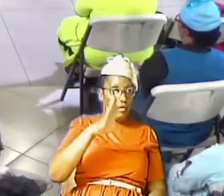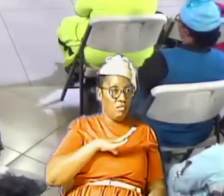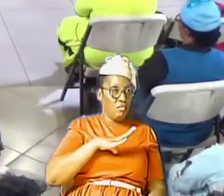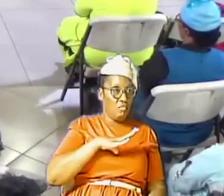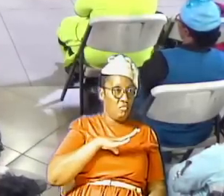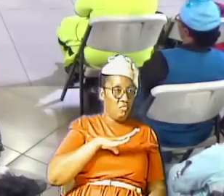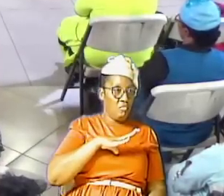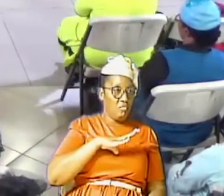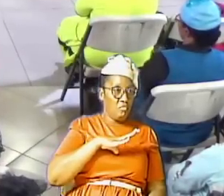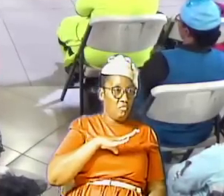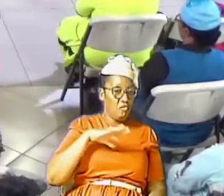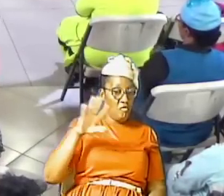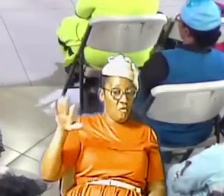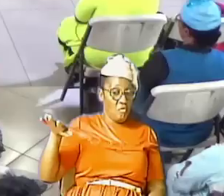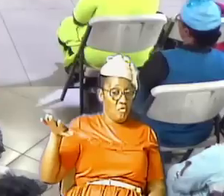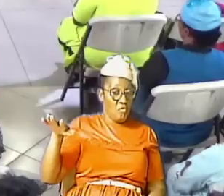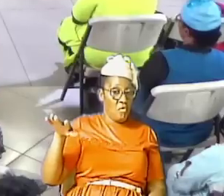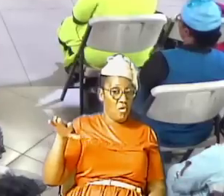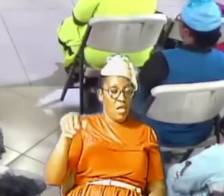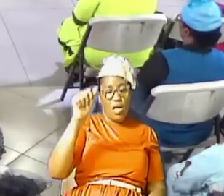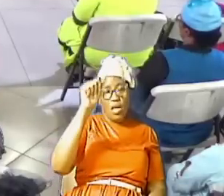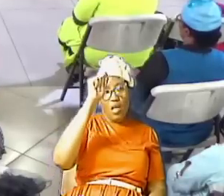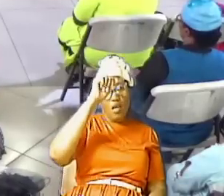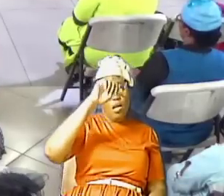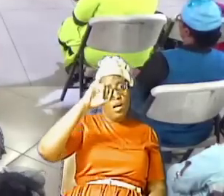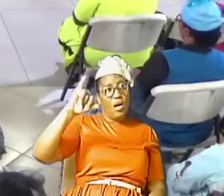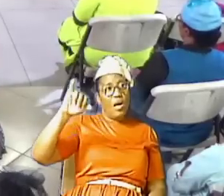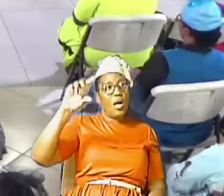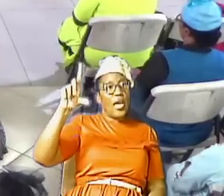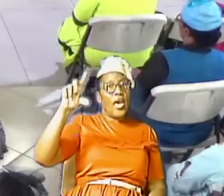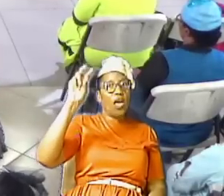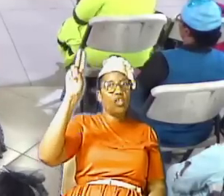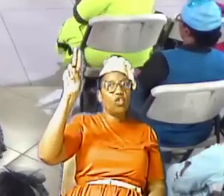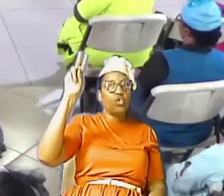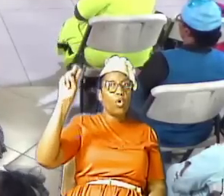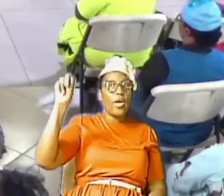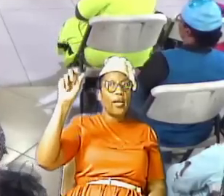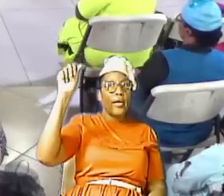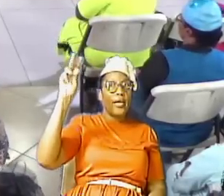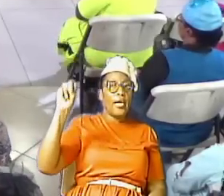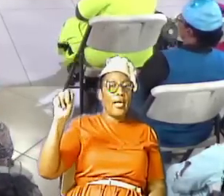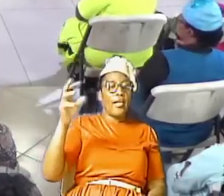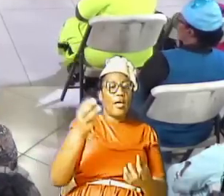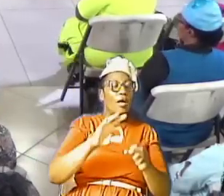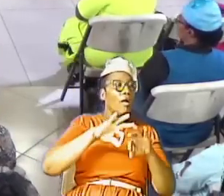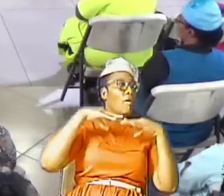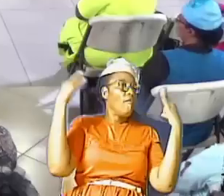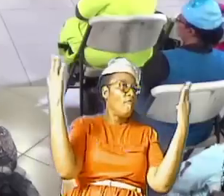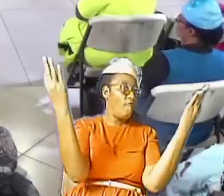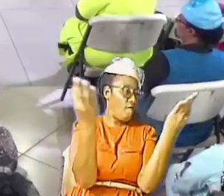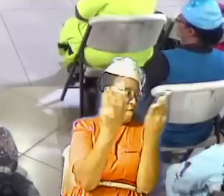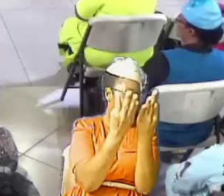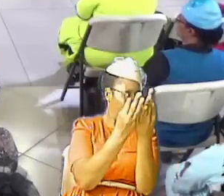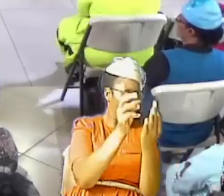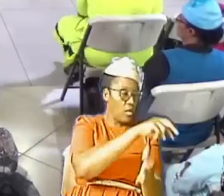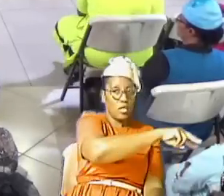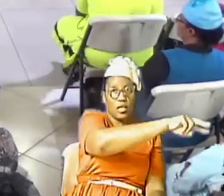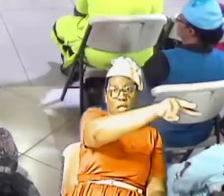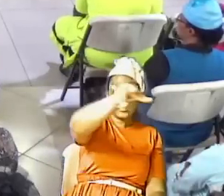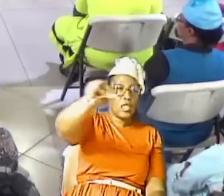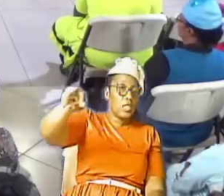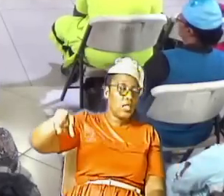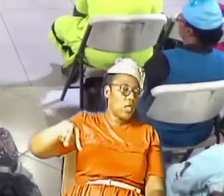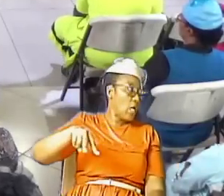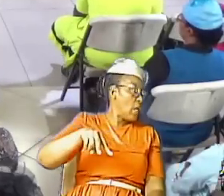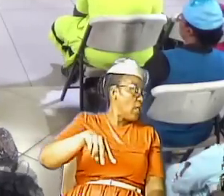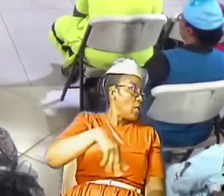Jr., Mary Kay Lunan. I'm going to ask you to just stand. The Lunan family is here. Stand up wherever you are. God